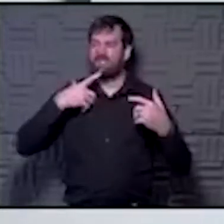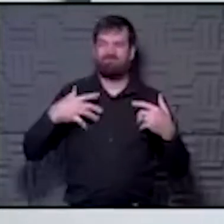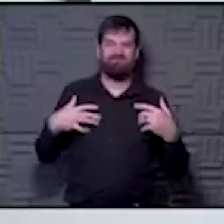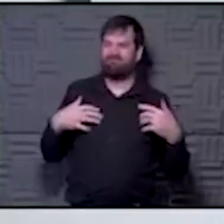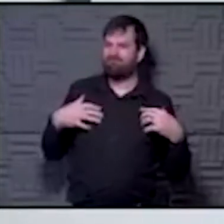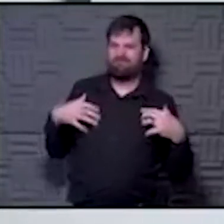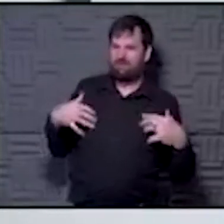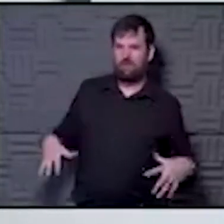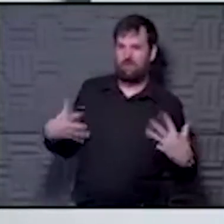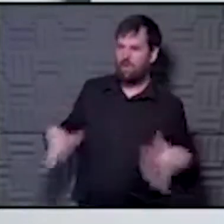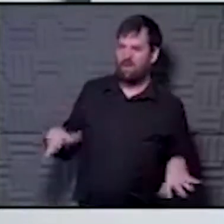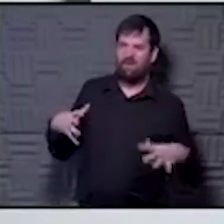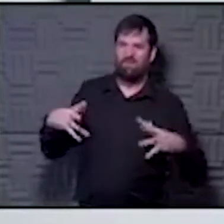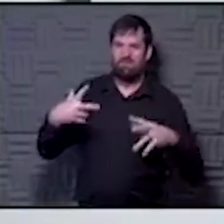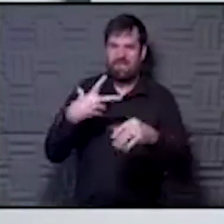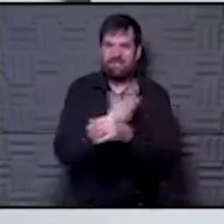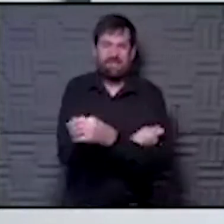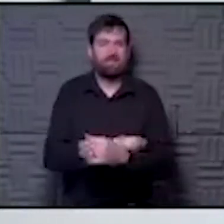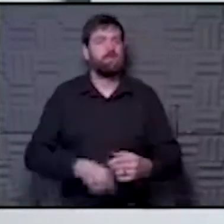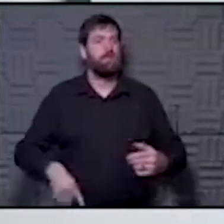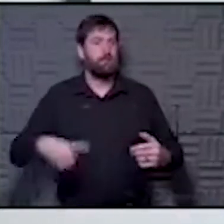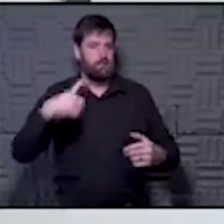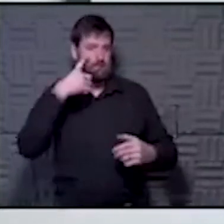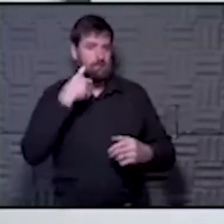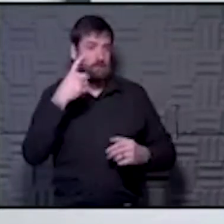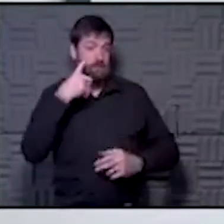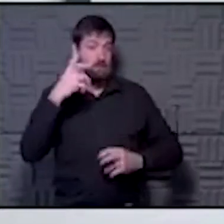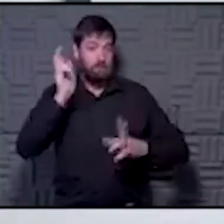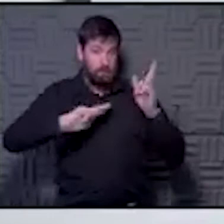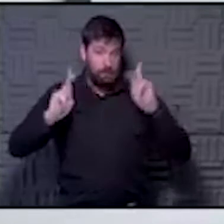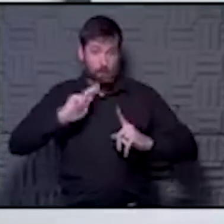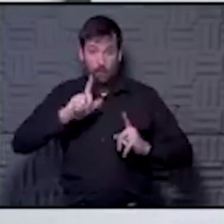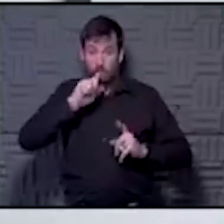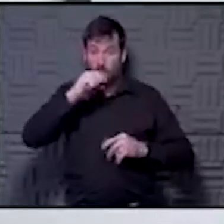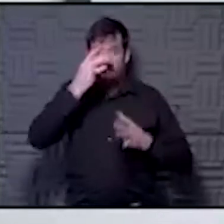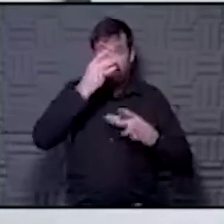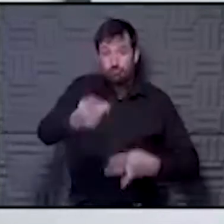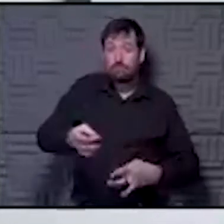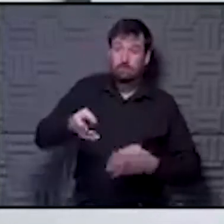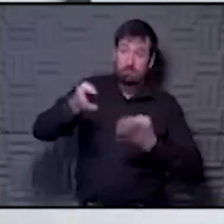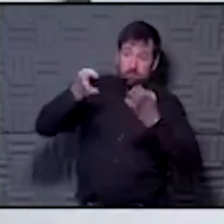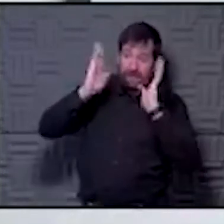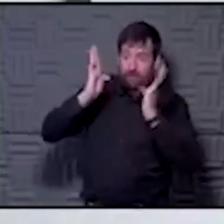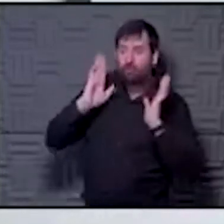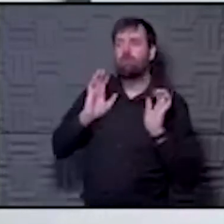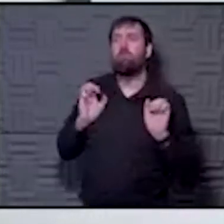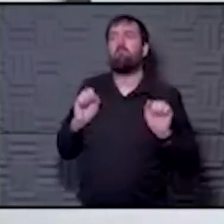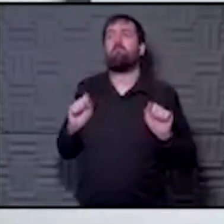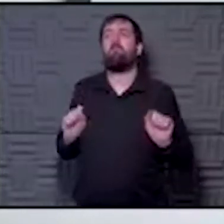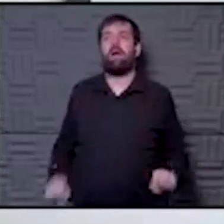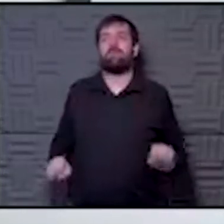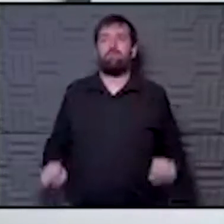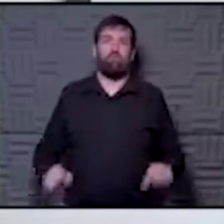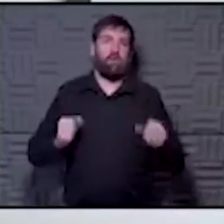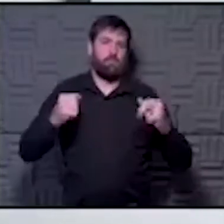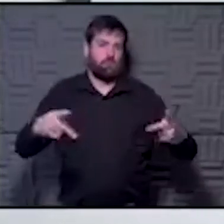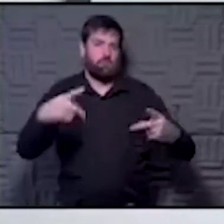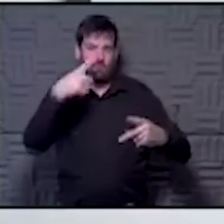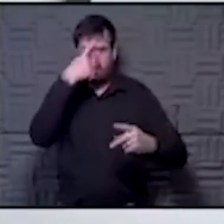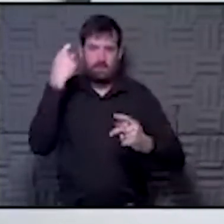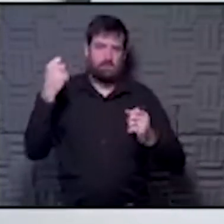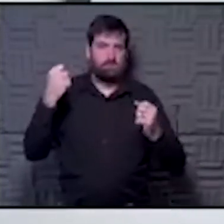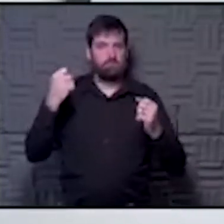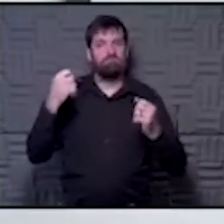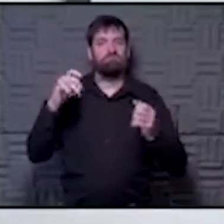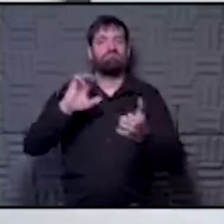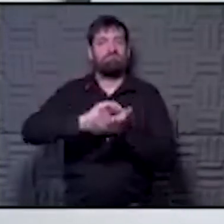I actually think that people interested in getting it that are paying attention could have opportunity sooner, just because the quantity will be